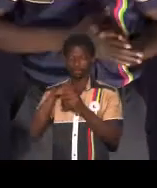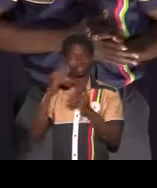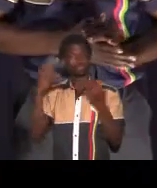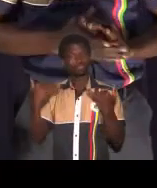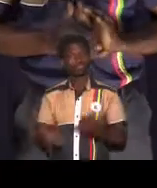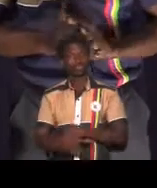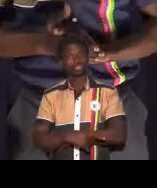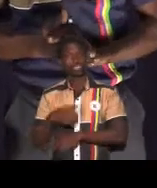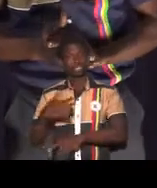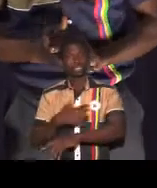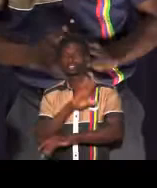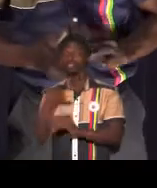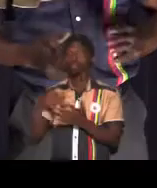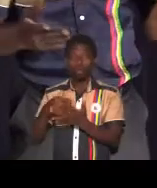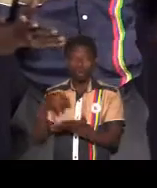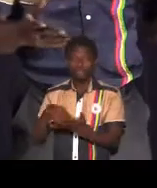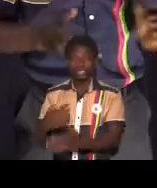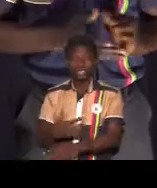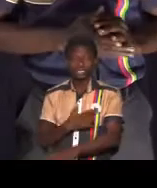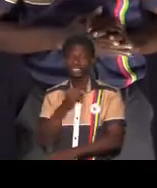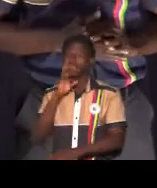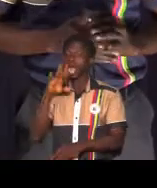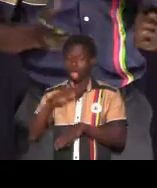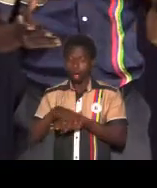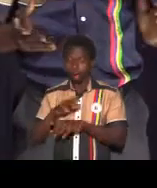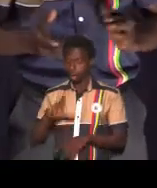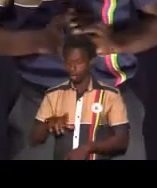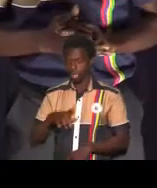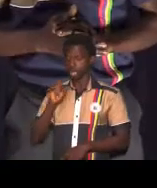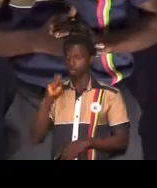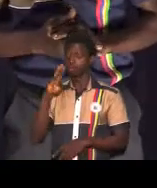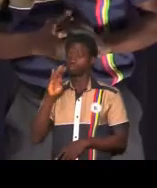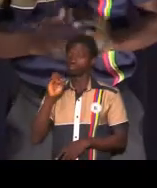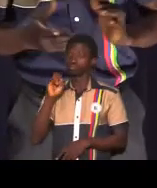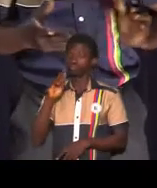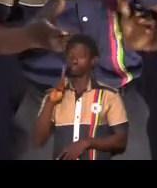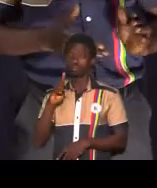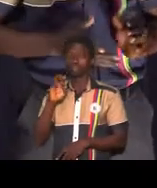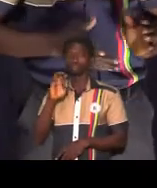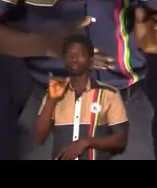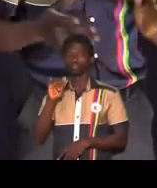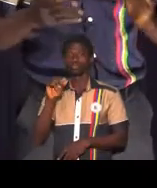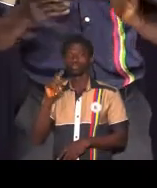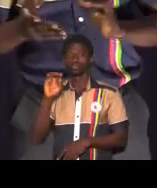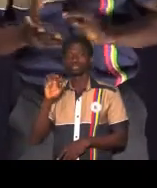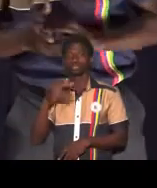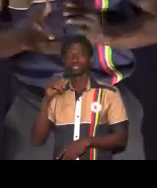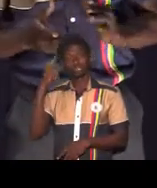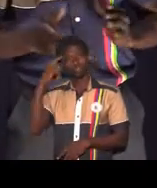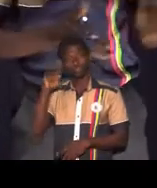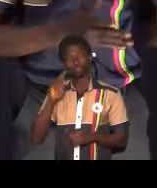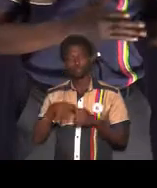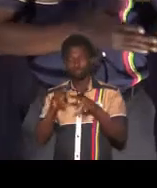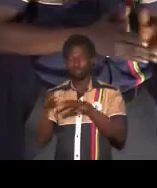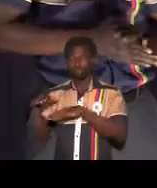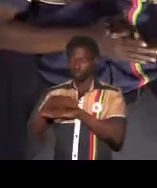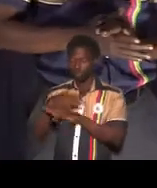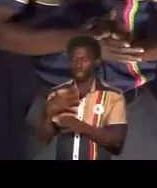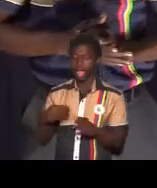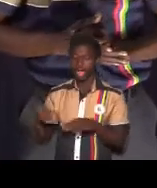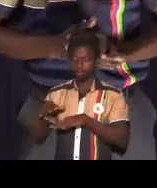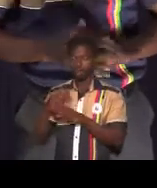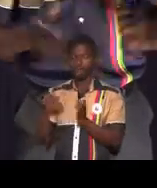had in today's lesson. All these lessons are on Lasubeb YouTube channel for you to watch over and